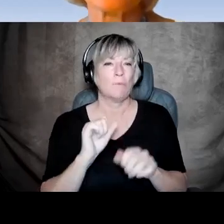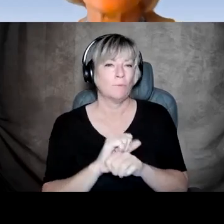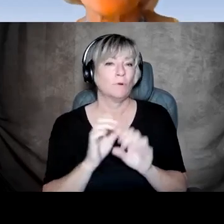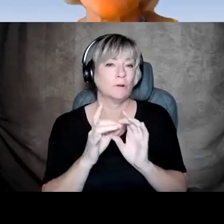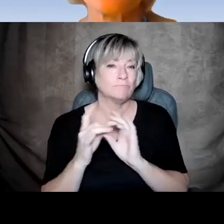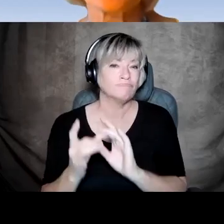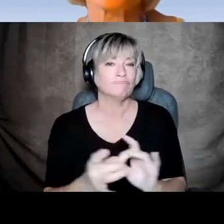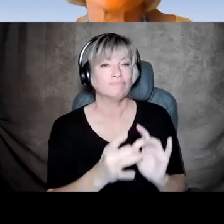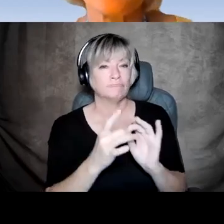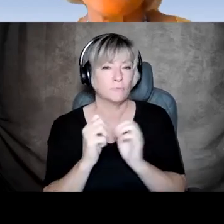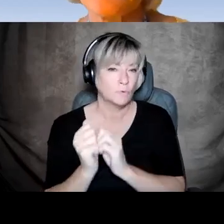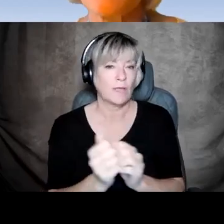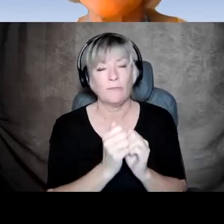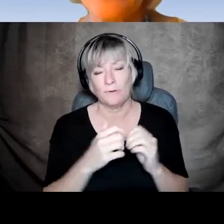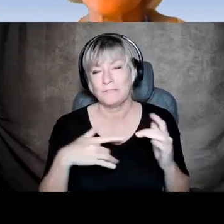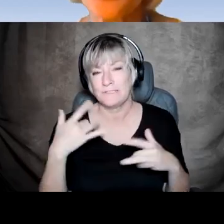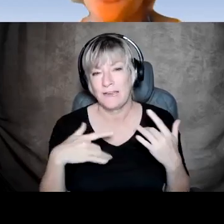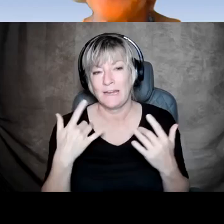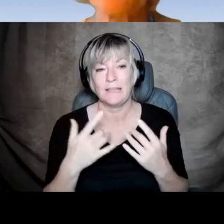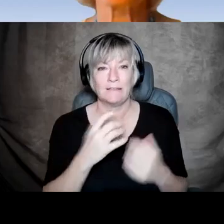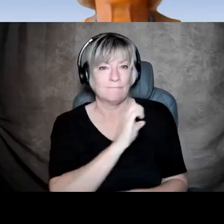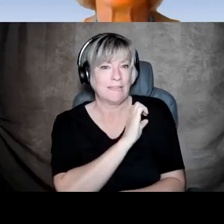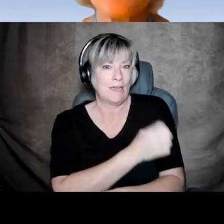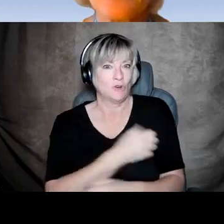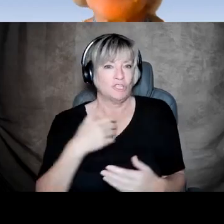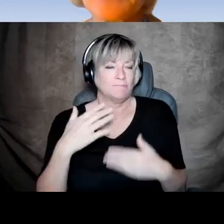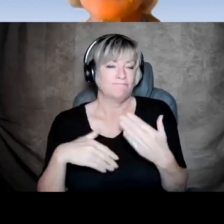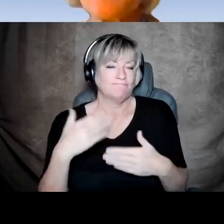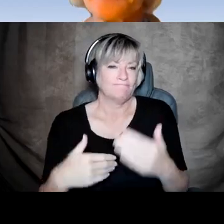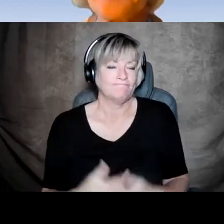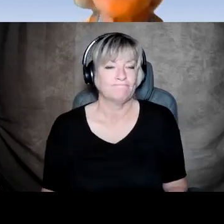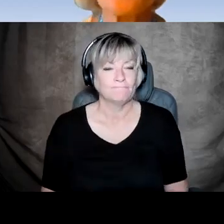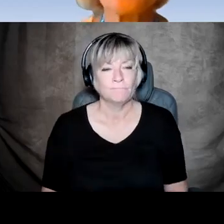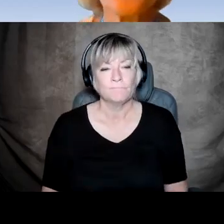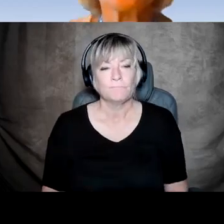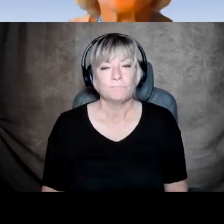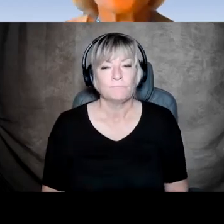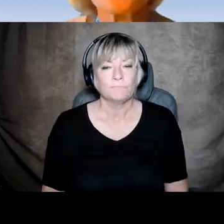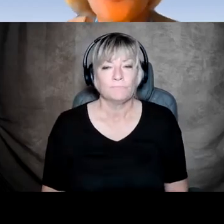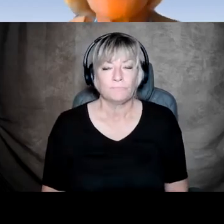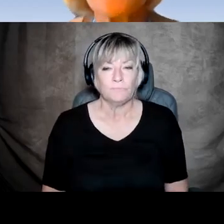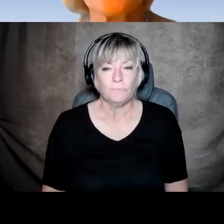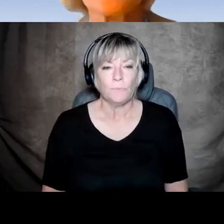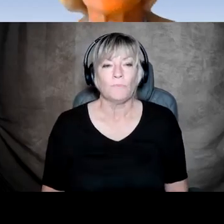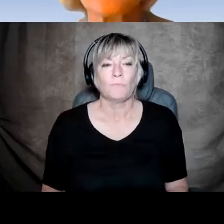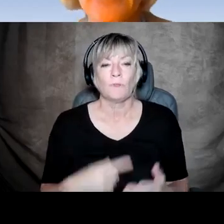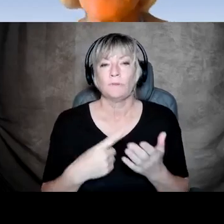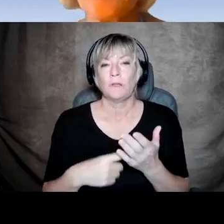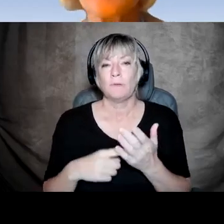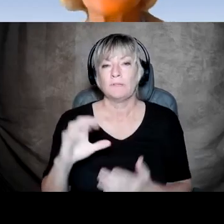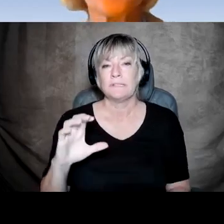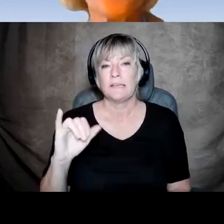And it's really very exciting and keeps the energy going. Next slide, please. So when we talk about CIT